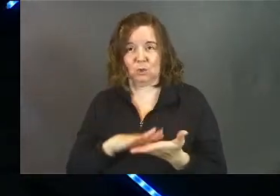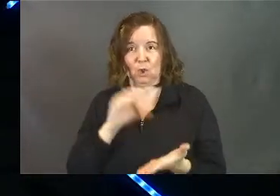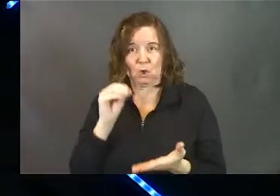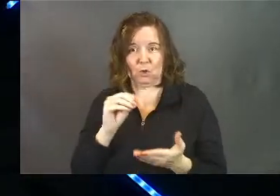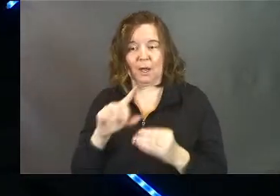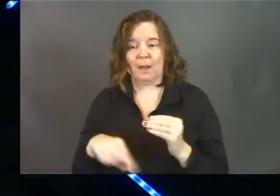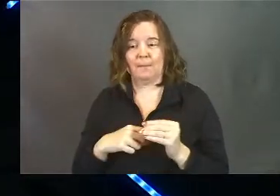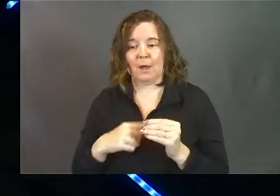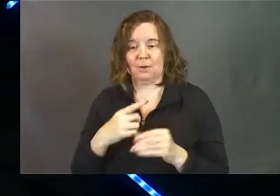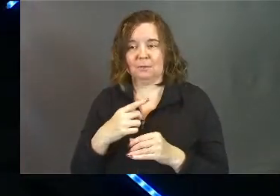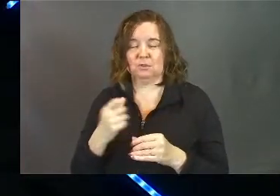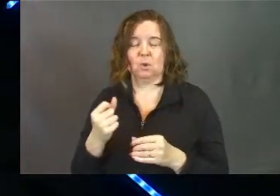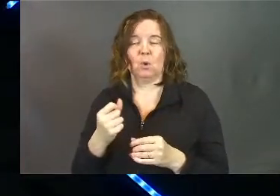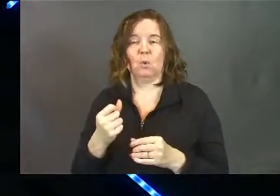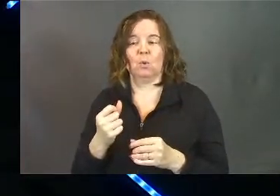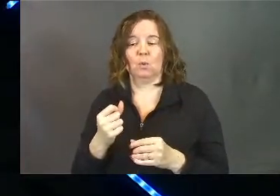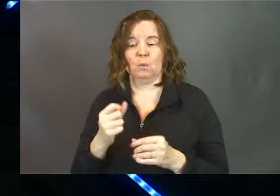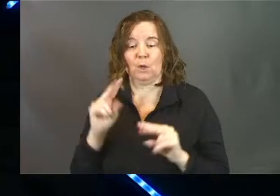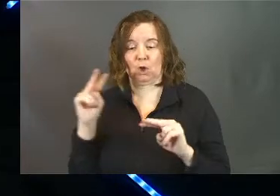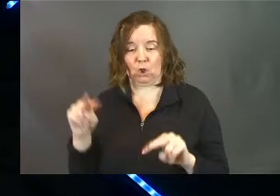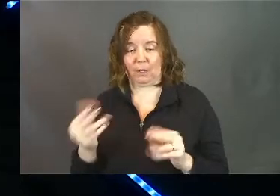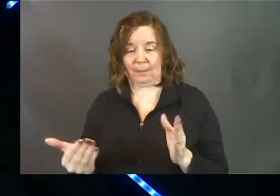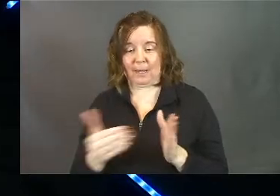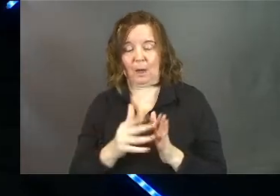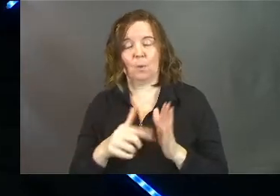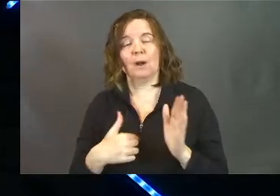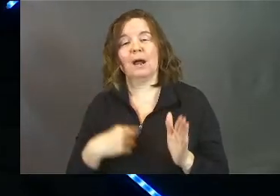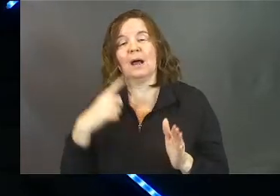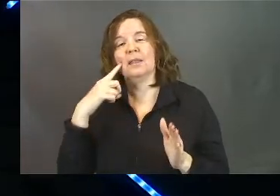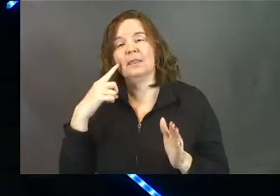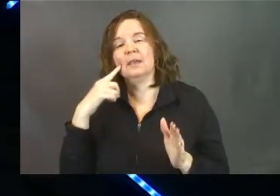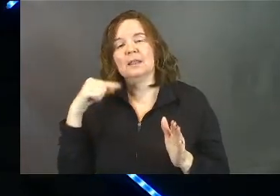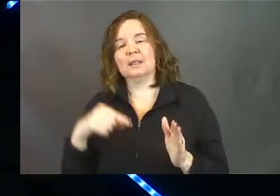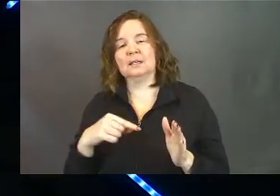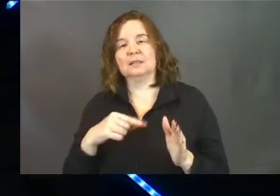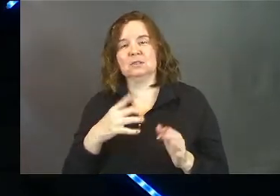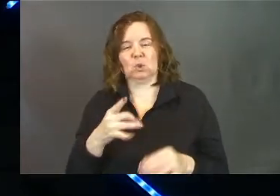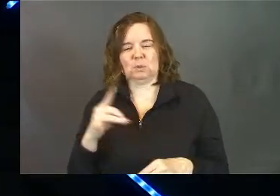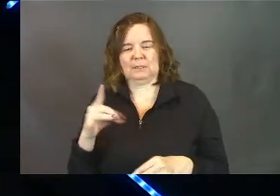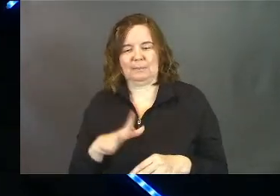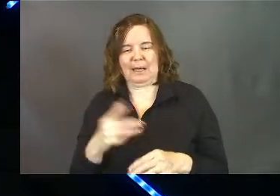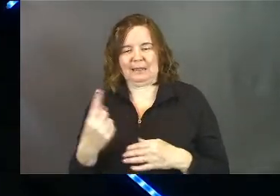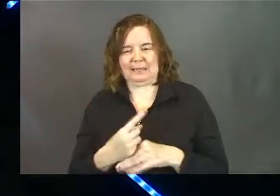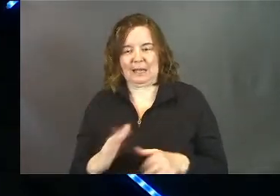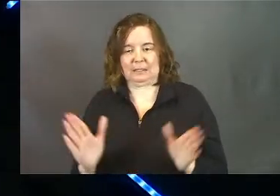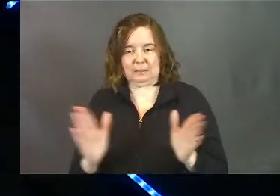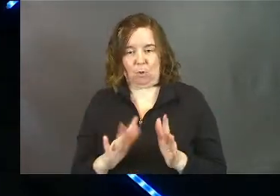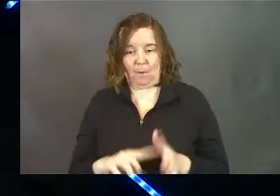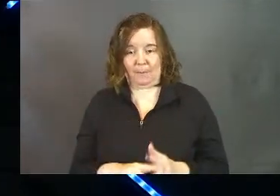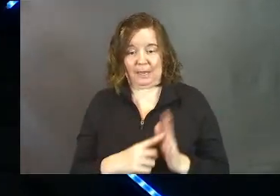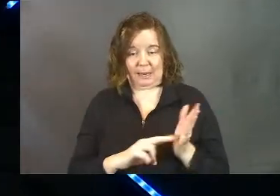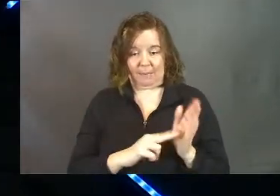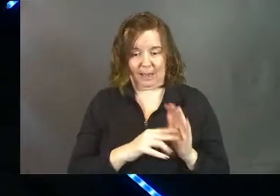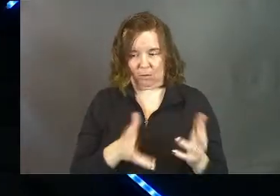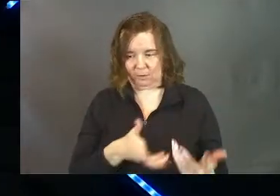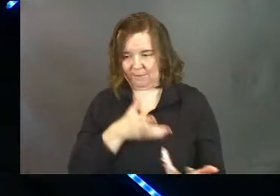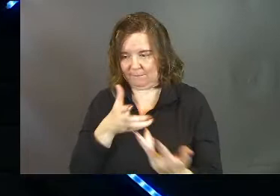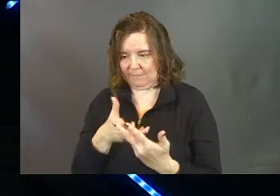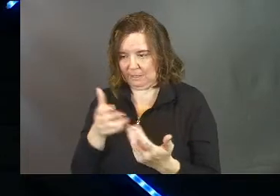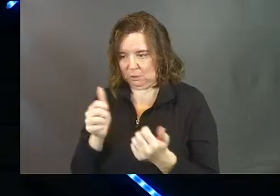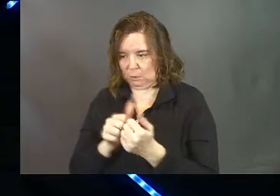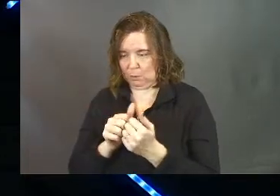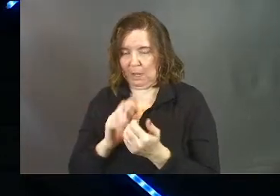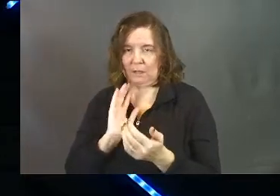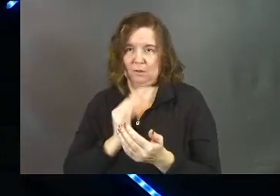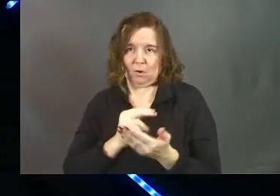learn about his life. So we're going to look at him again and what I think this don't despise the day of small beginnings means and how it fits with